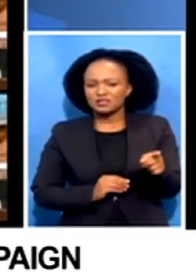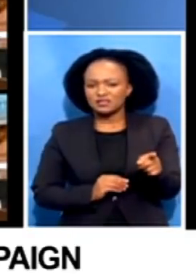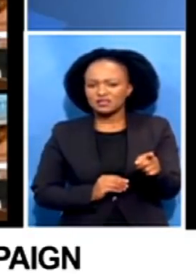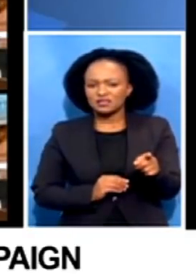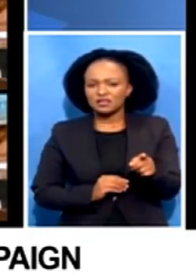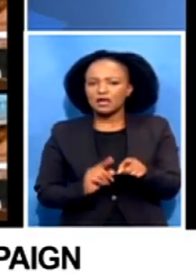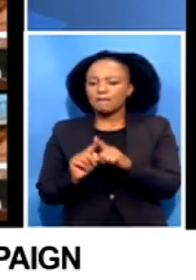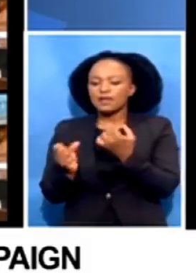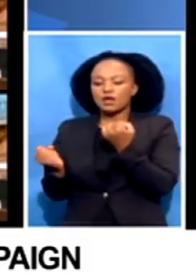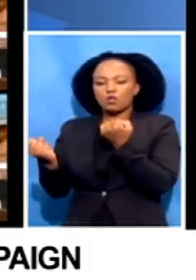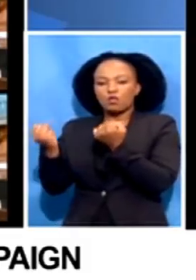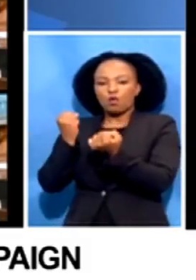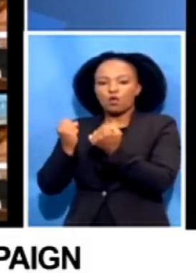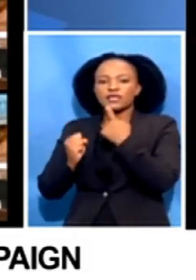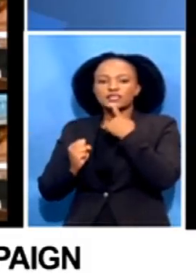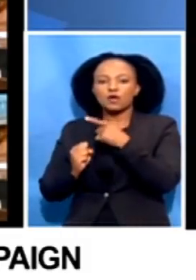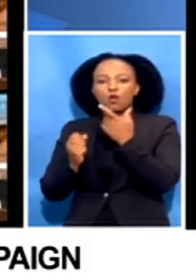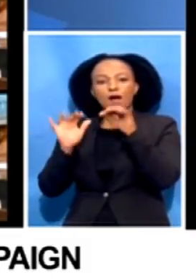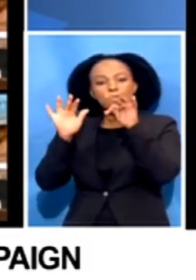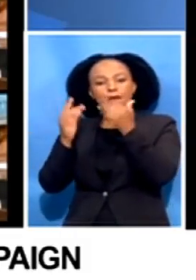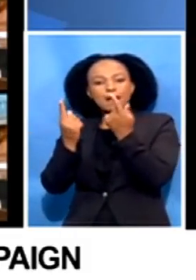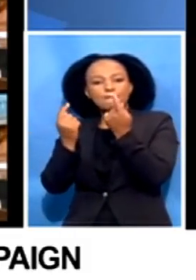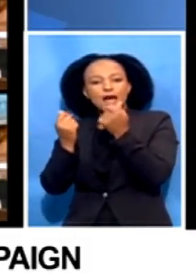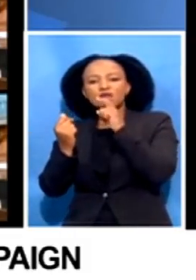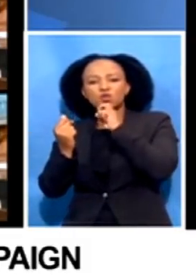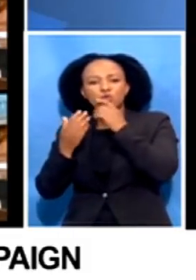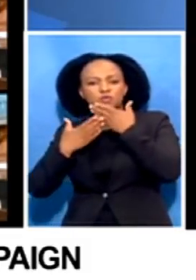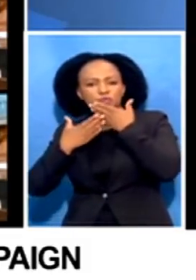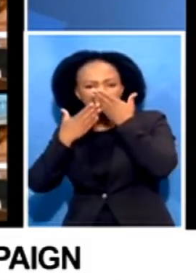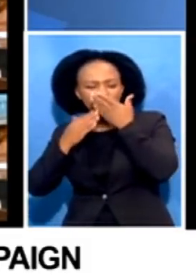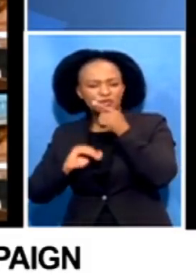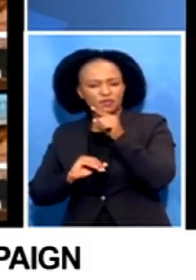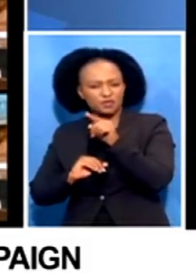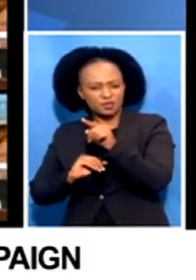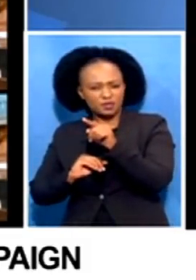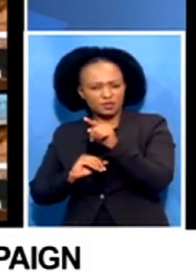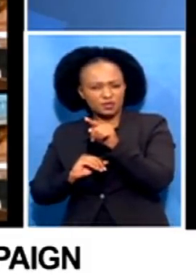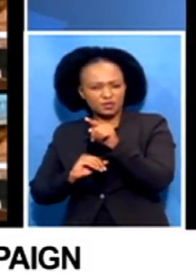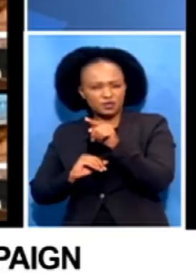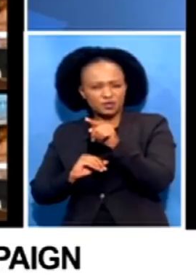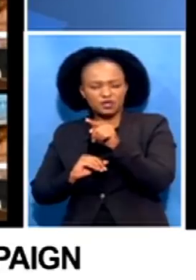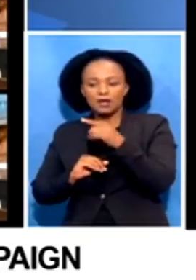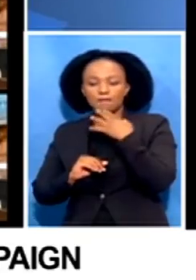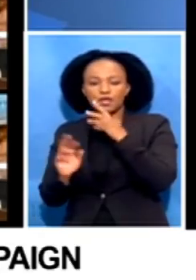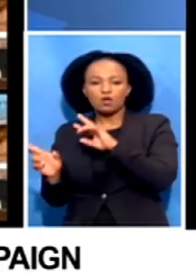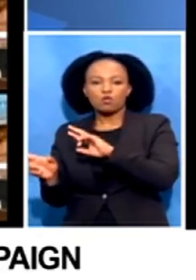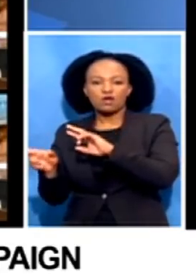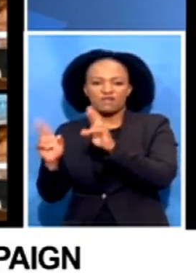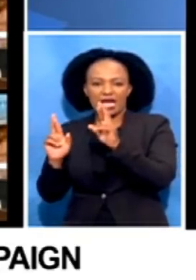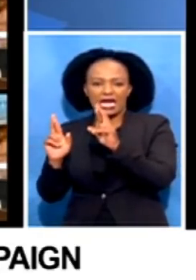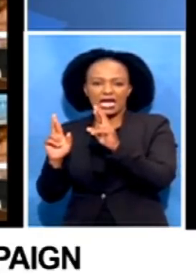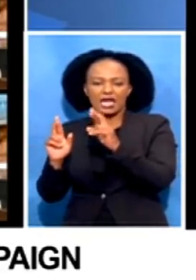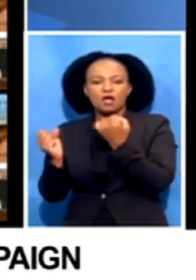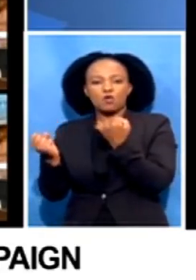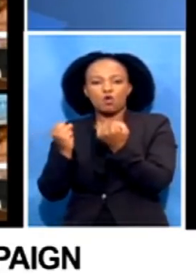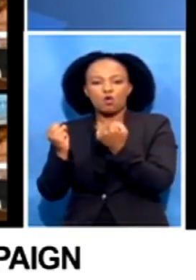was not used, and I will refer the court to that specific paragraph of the judgment where the court